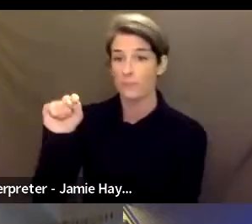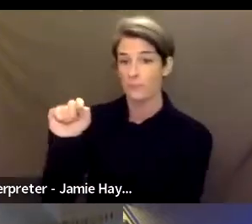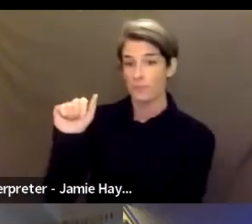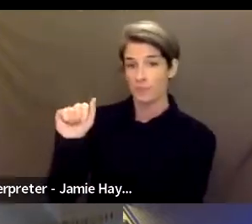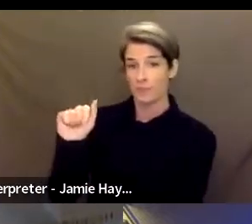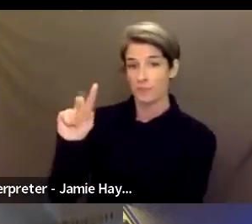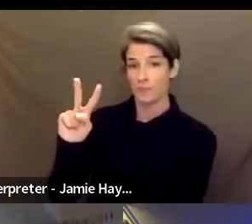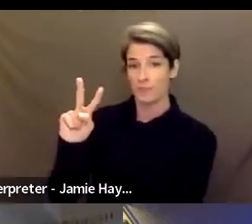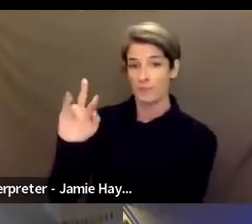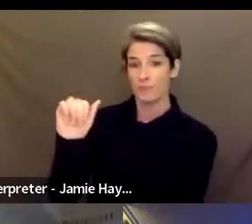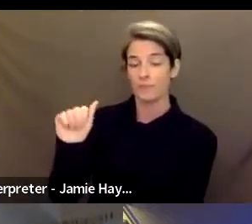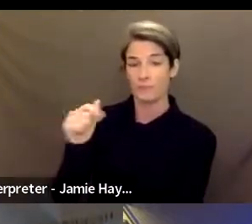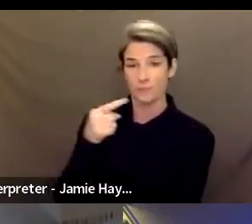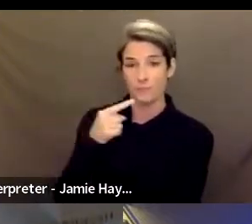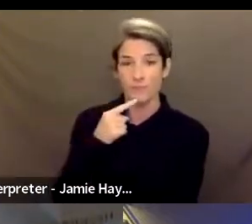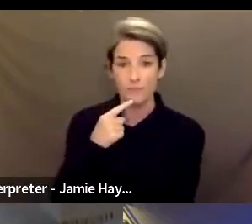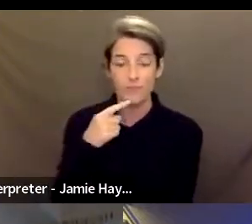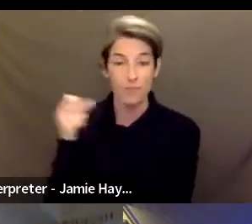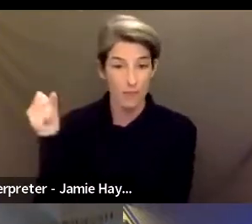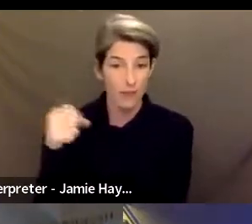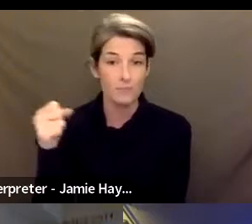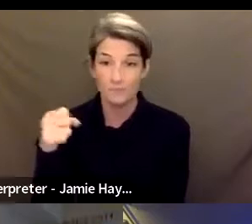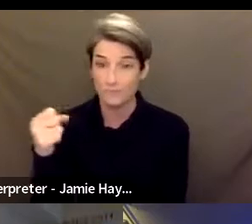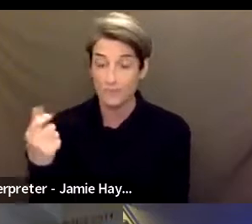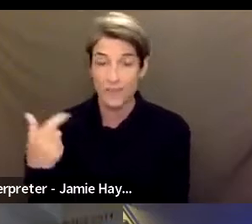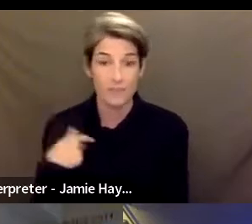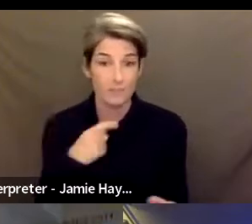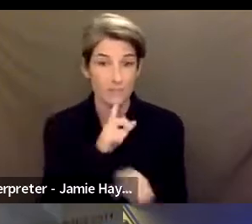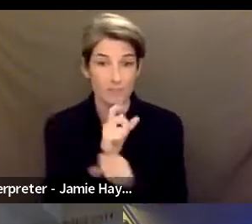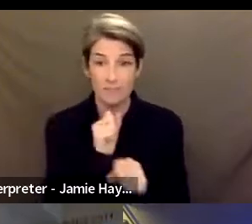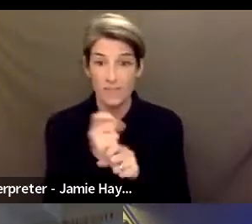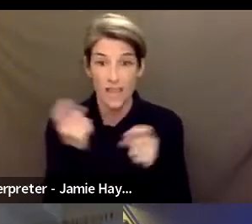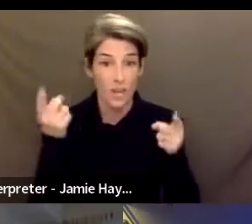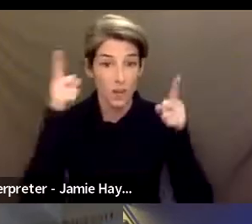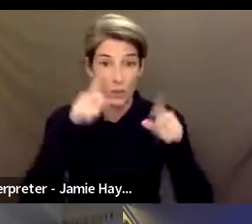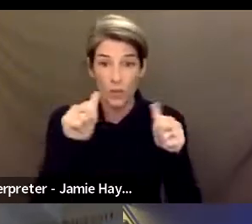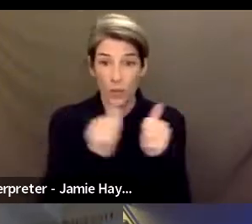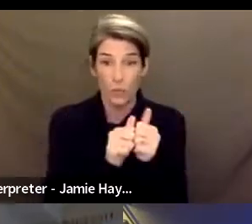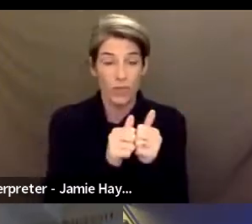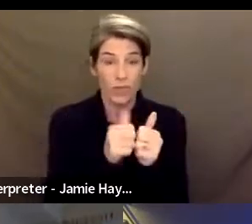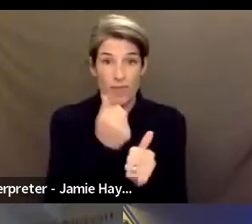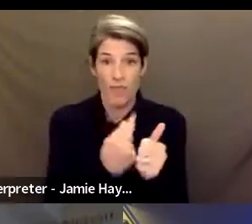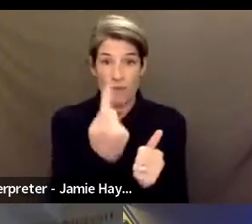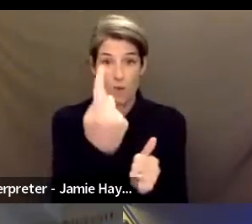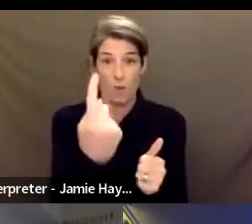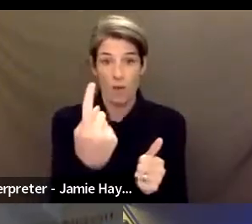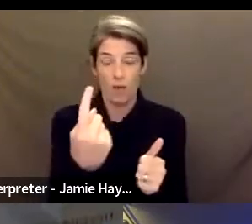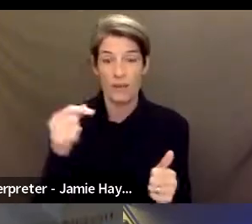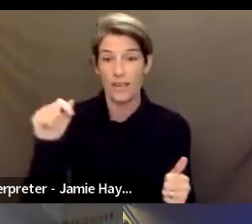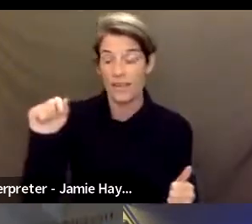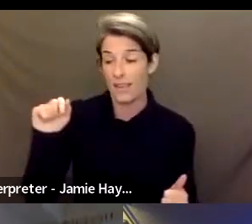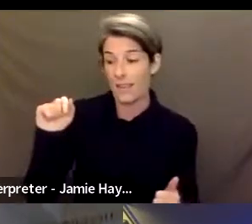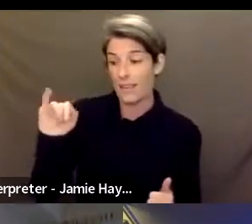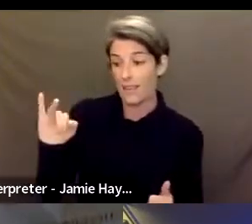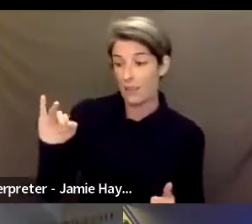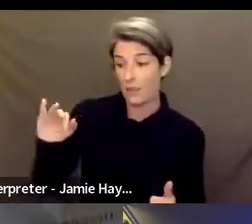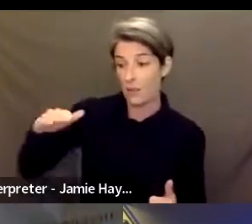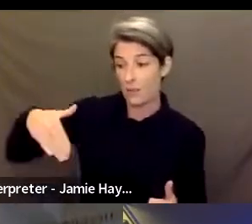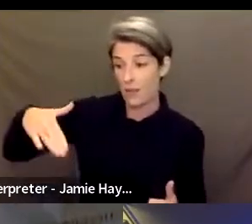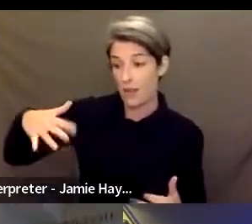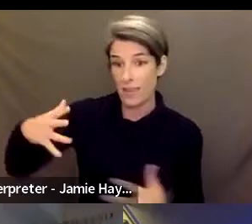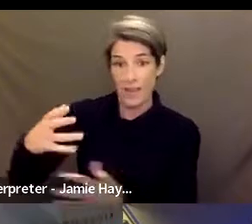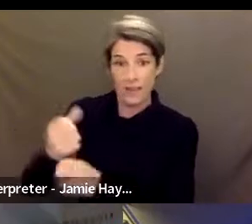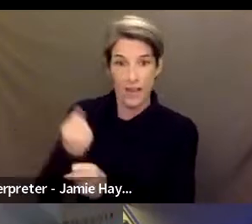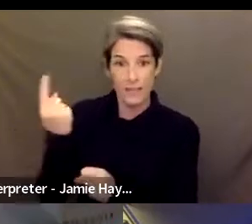I mean, and I agree with everything that they said. What's the saying? To get something you've never gotten, you have to do something you've never